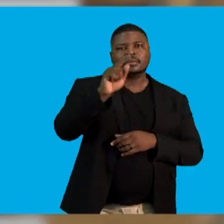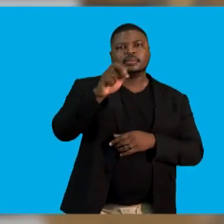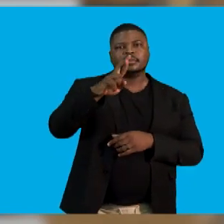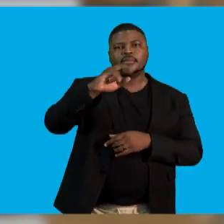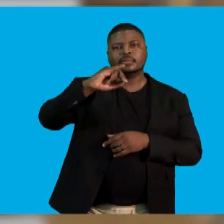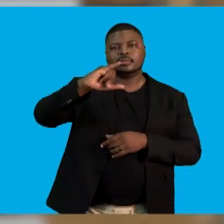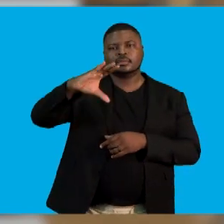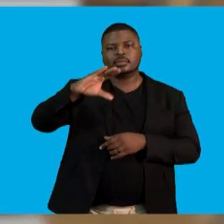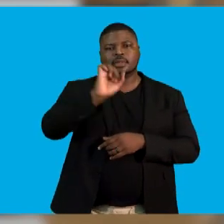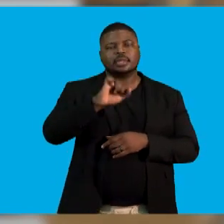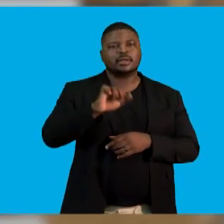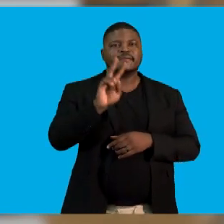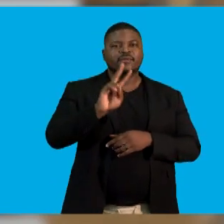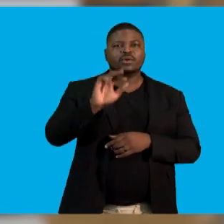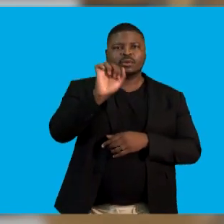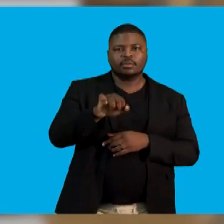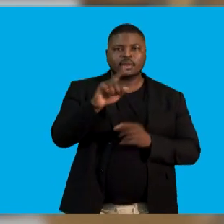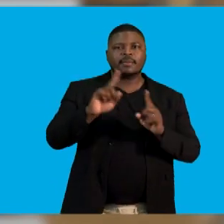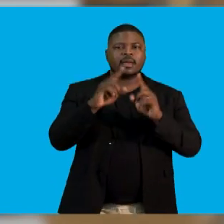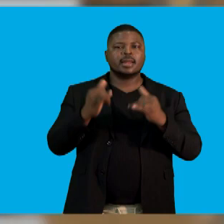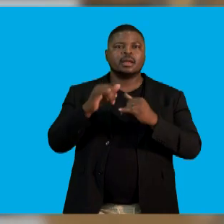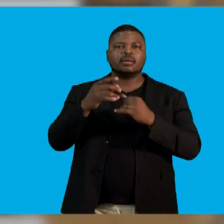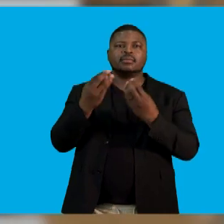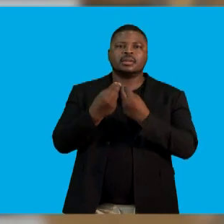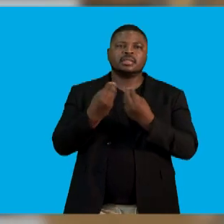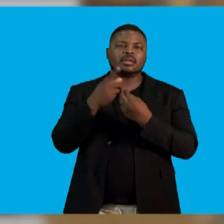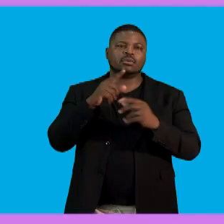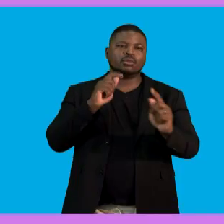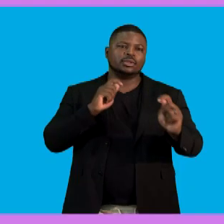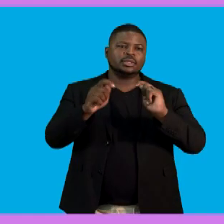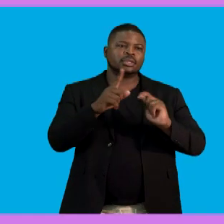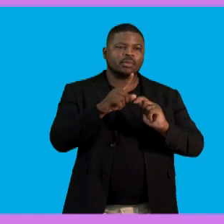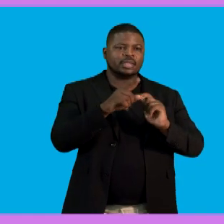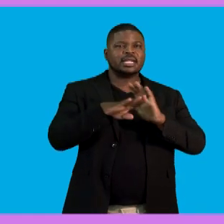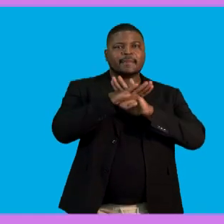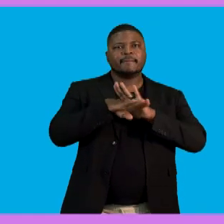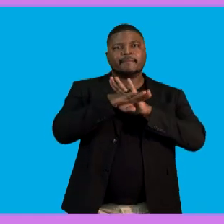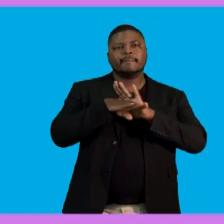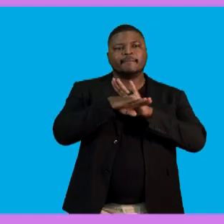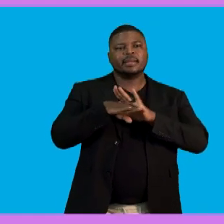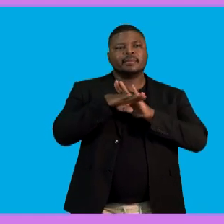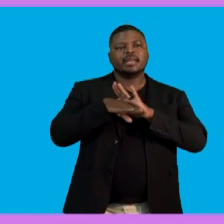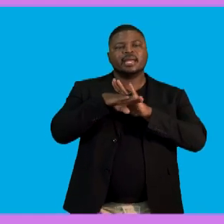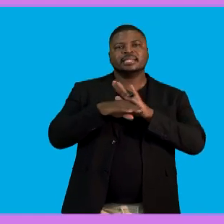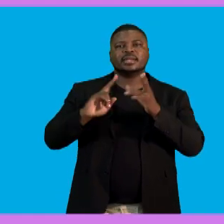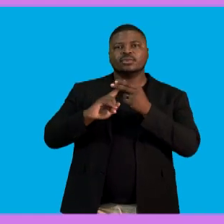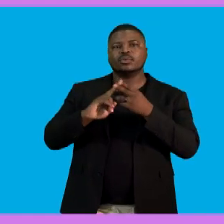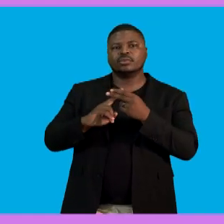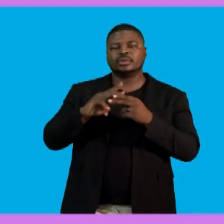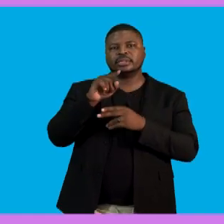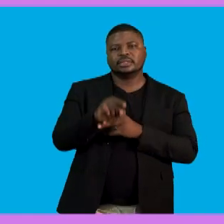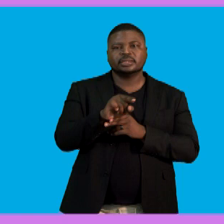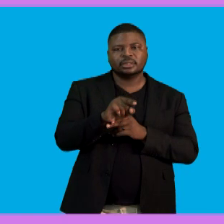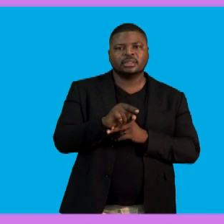same mnemonic. It's just that the only thing that will change will be the basic unit. So the basic unit for volume,